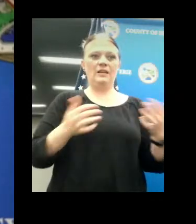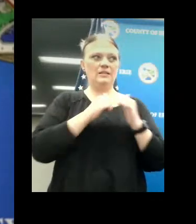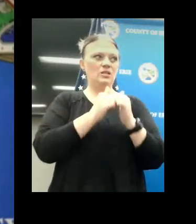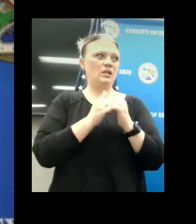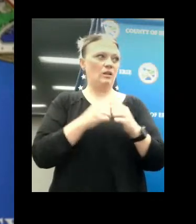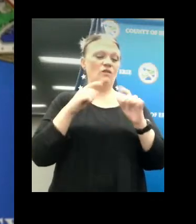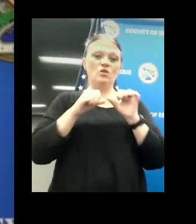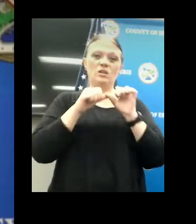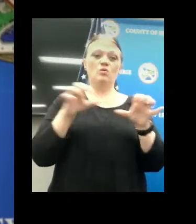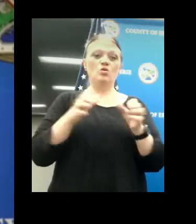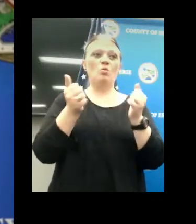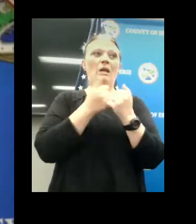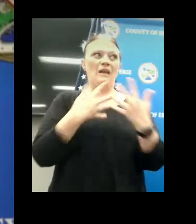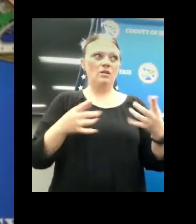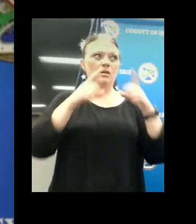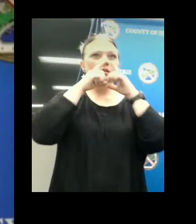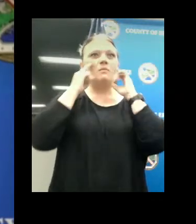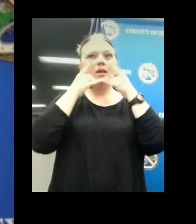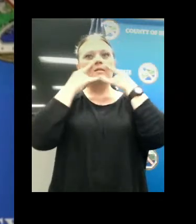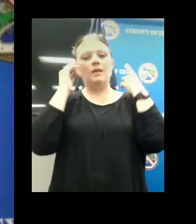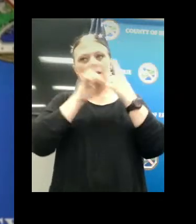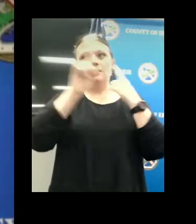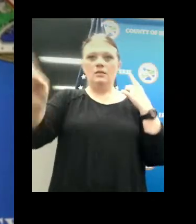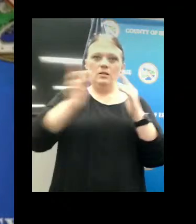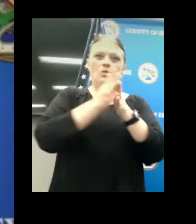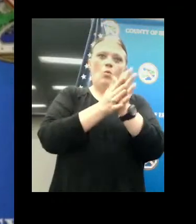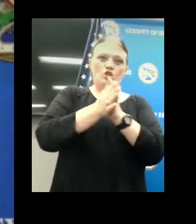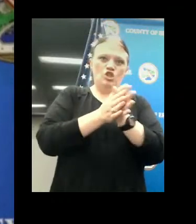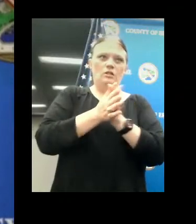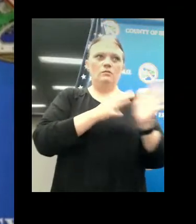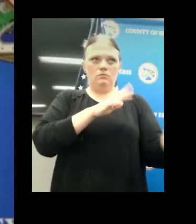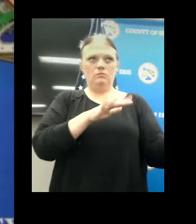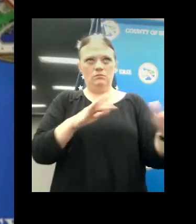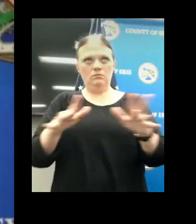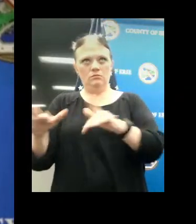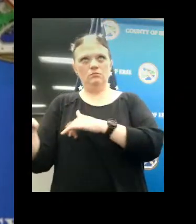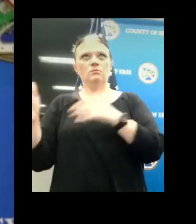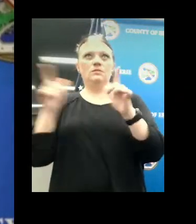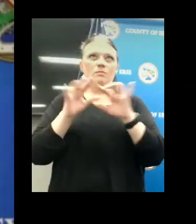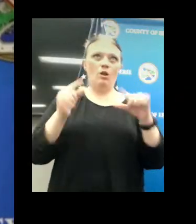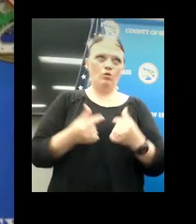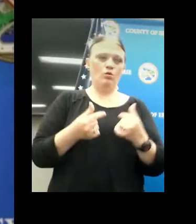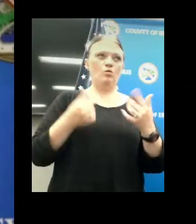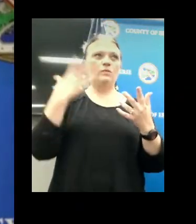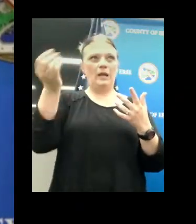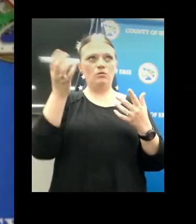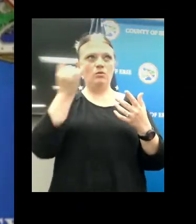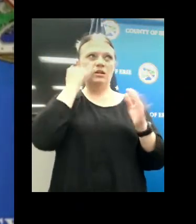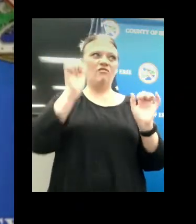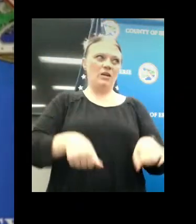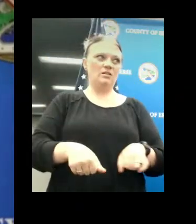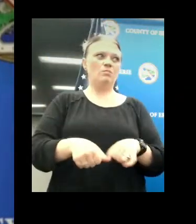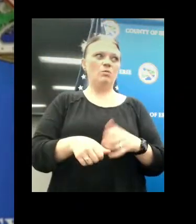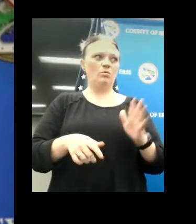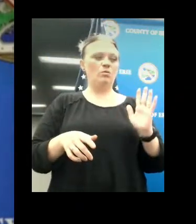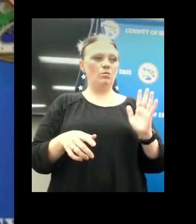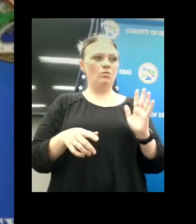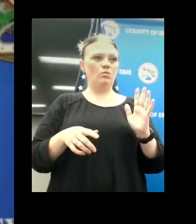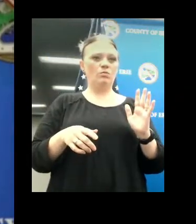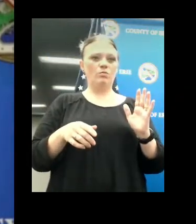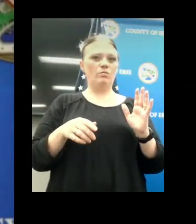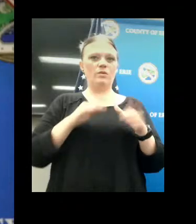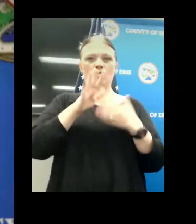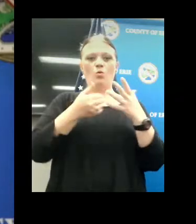do everything, including the masks and the social distancing and the hand washing and small groups and outdoors if possible. It's